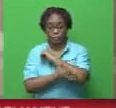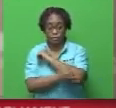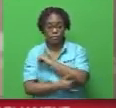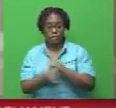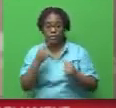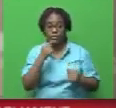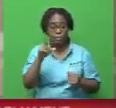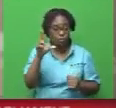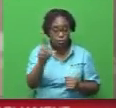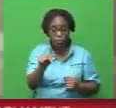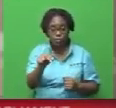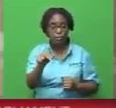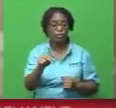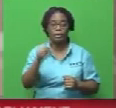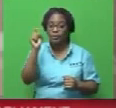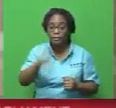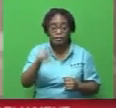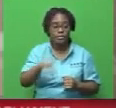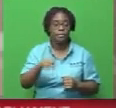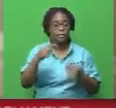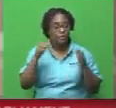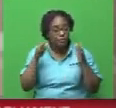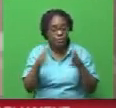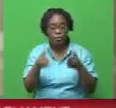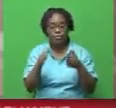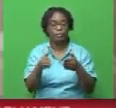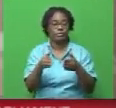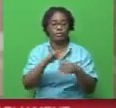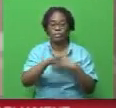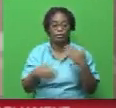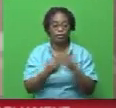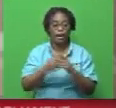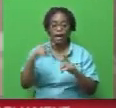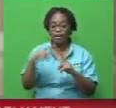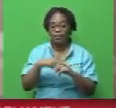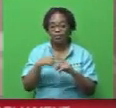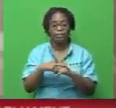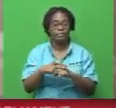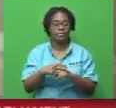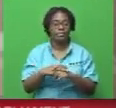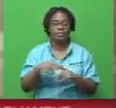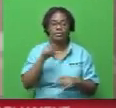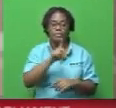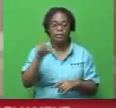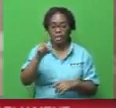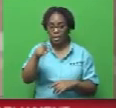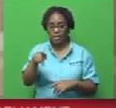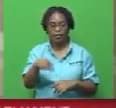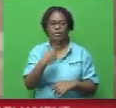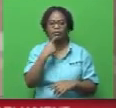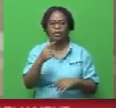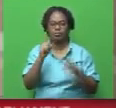that they must deal with the applications, the Director of Public Prosecutions filed an affidavit, and it was widely reported in the media